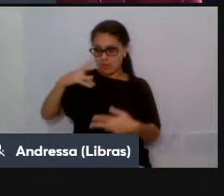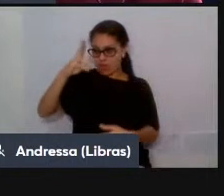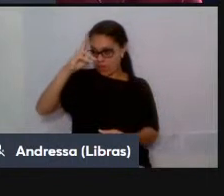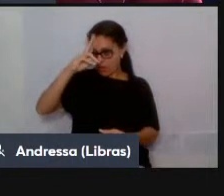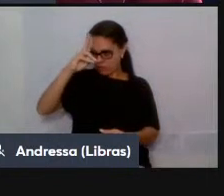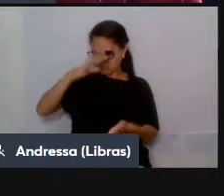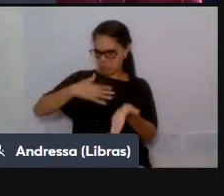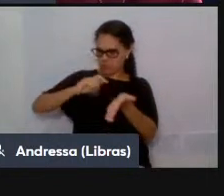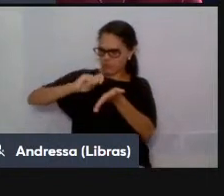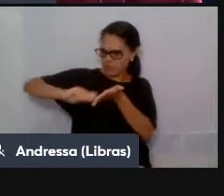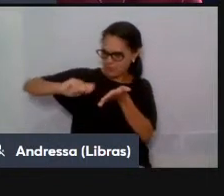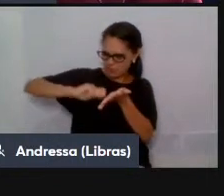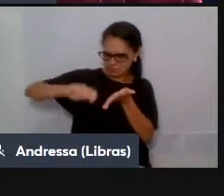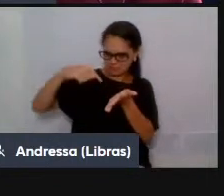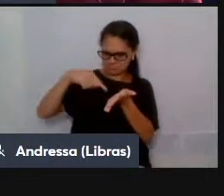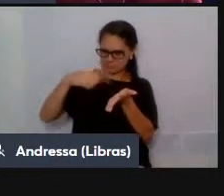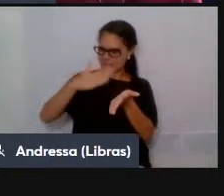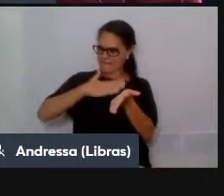escrita e